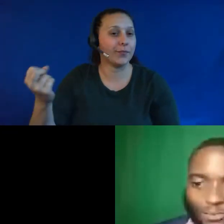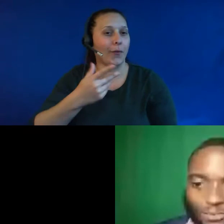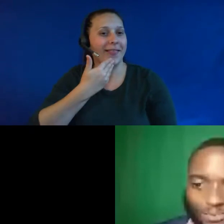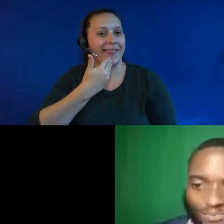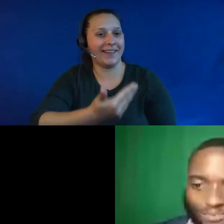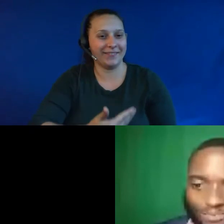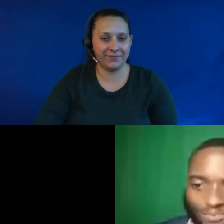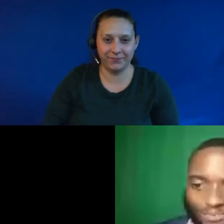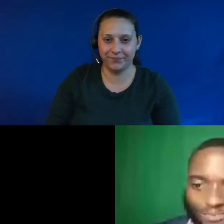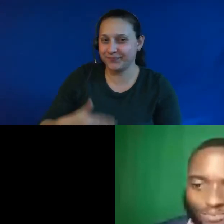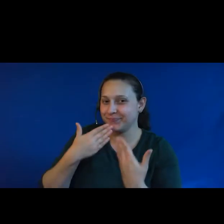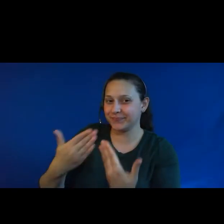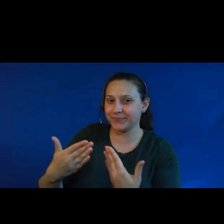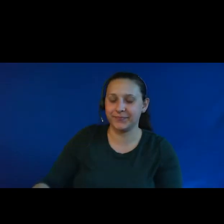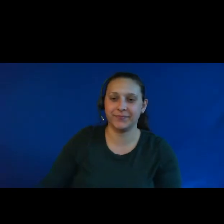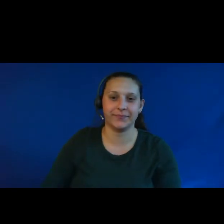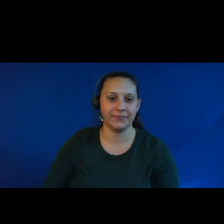you. Thank you.